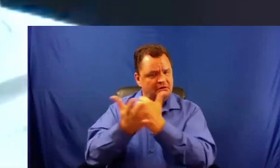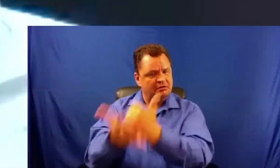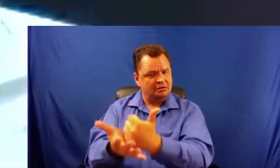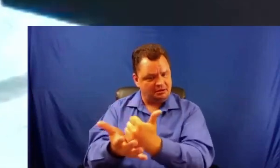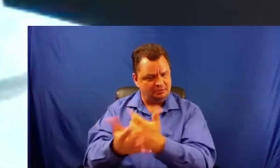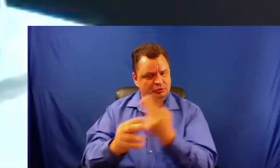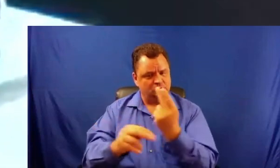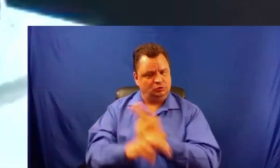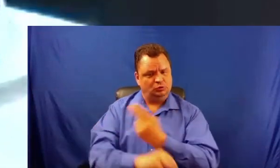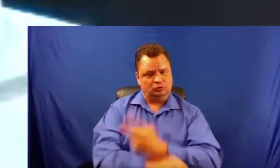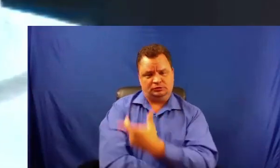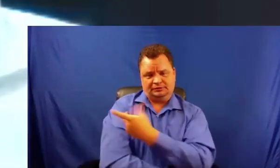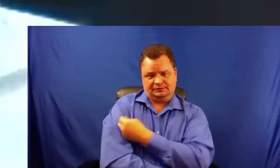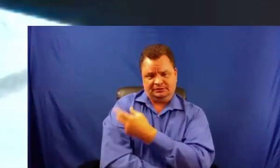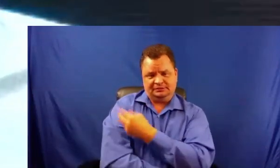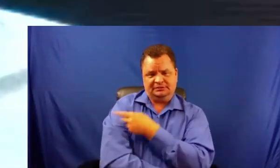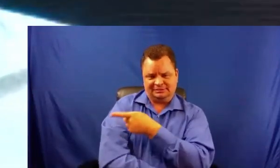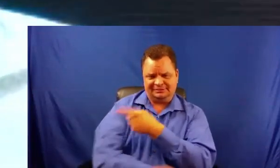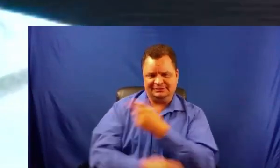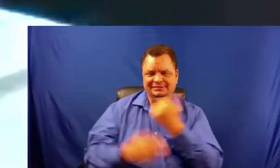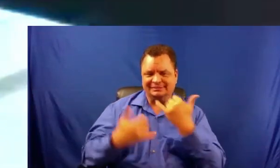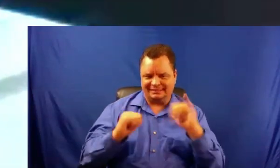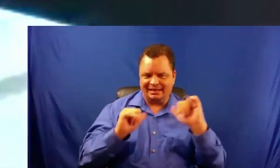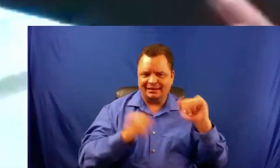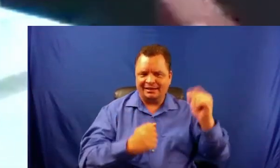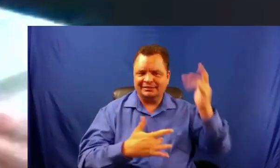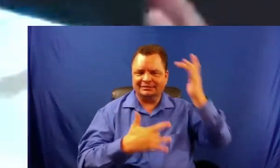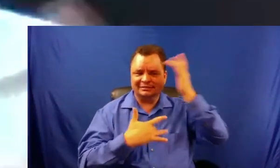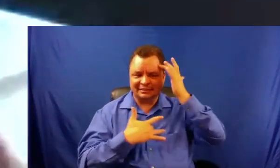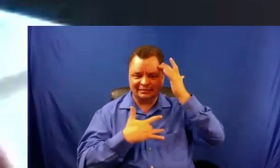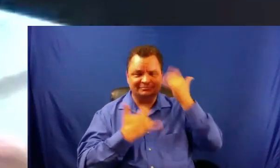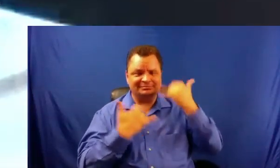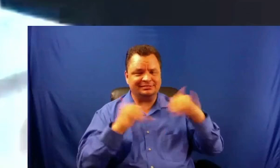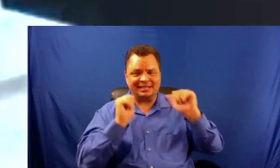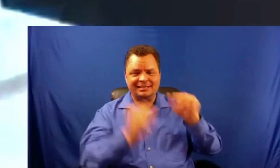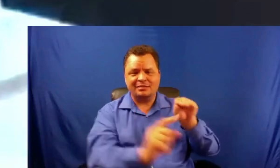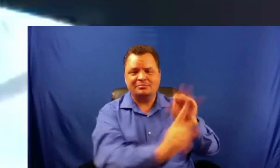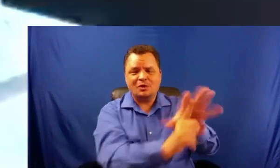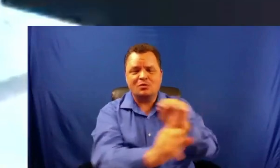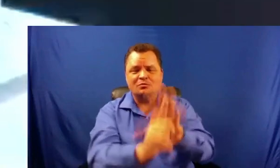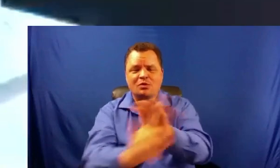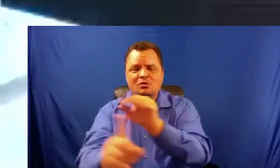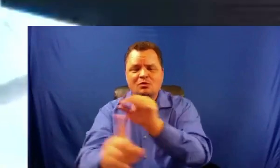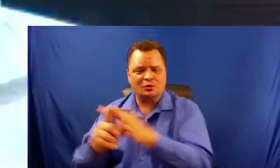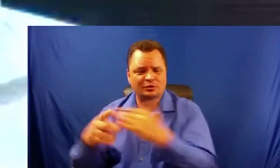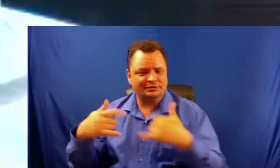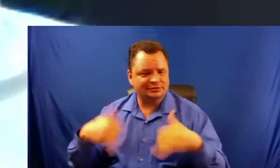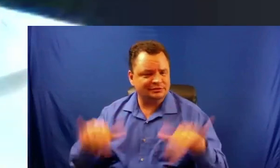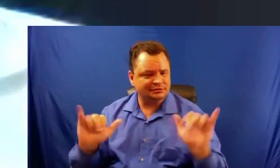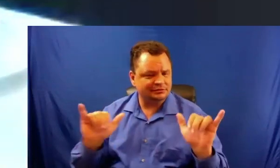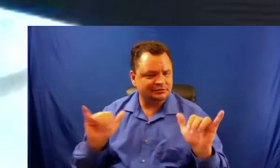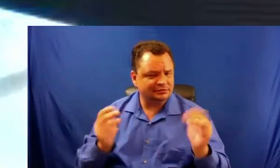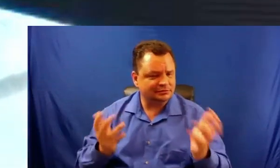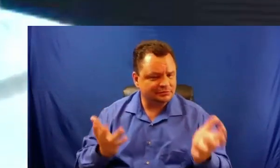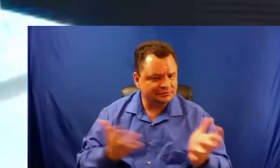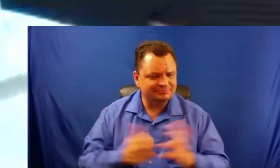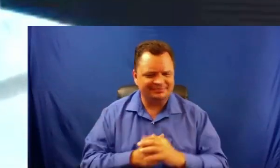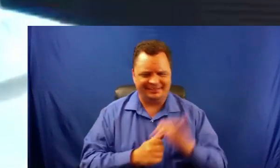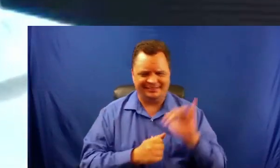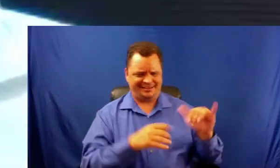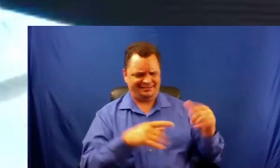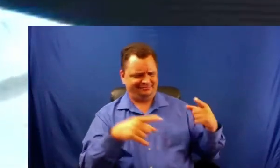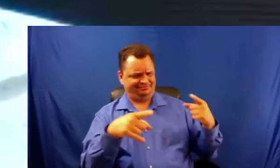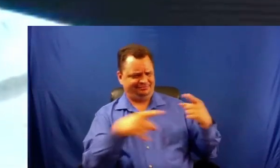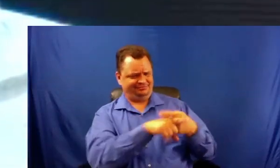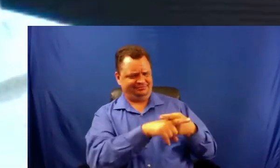still be infecting others. And so just some conflicting information that you had this morning. But